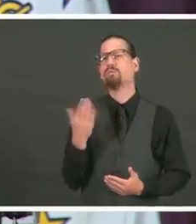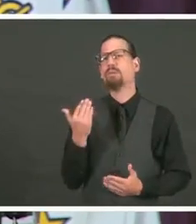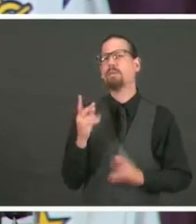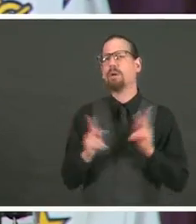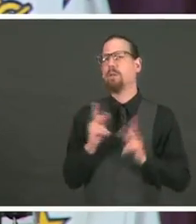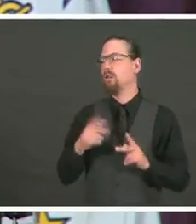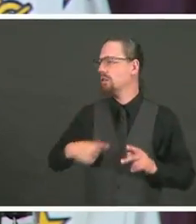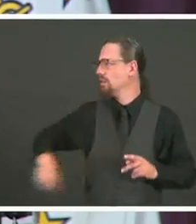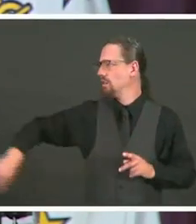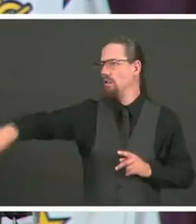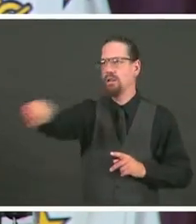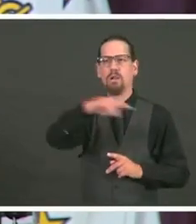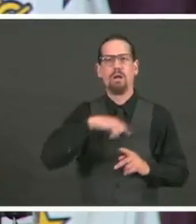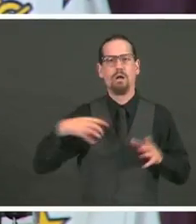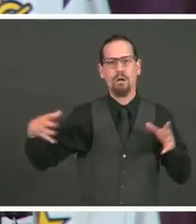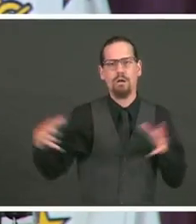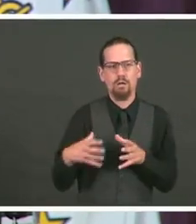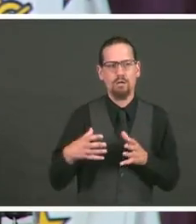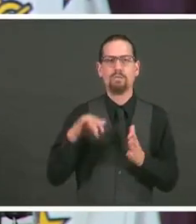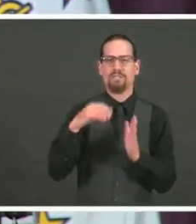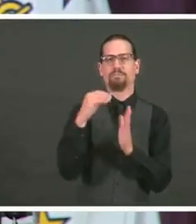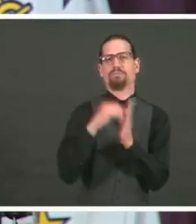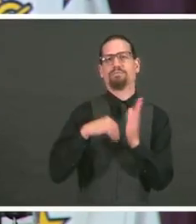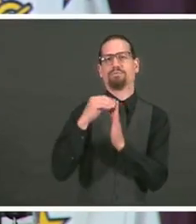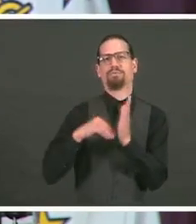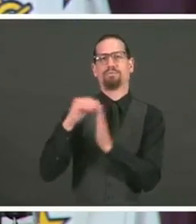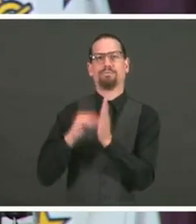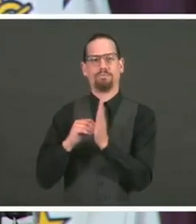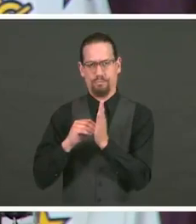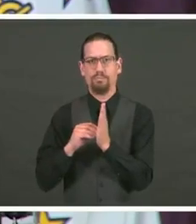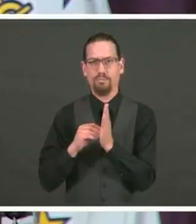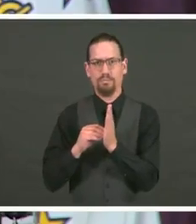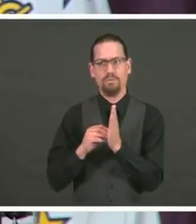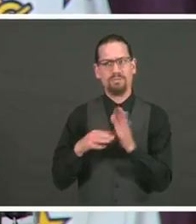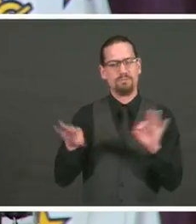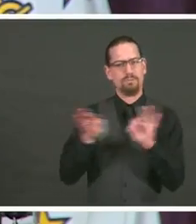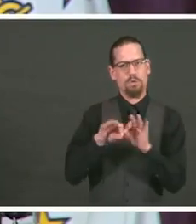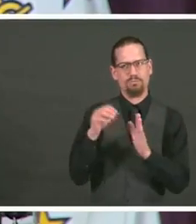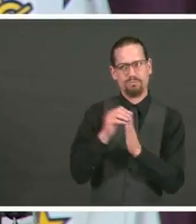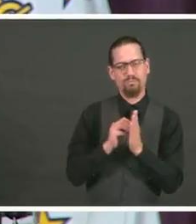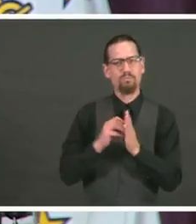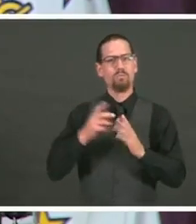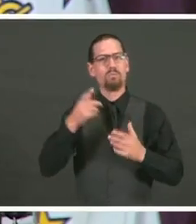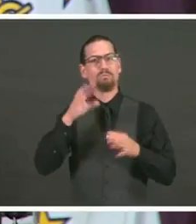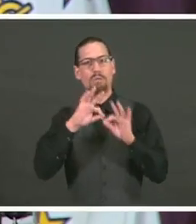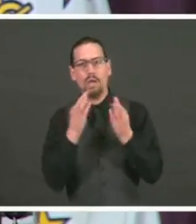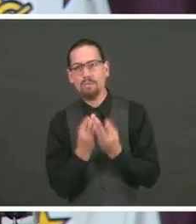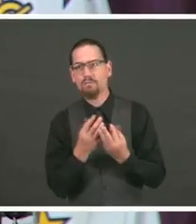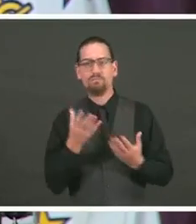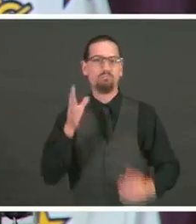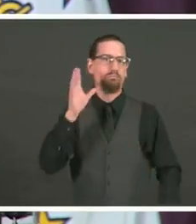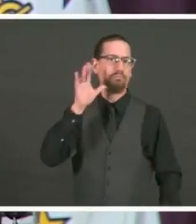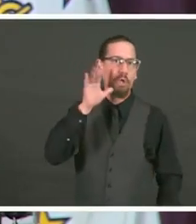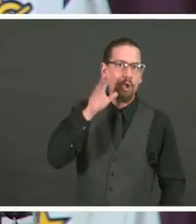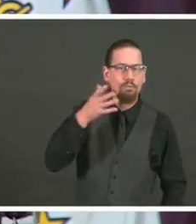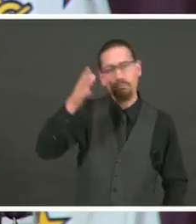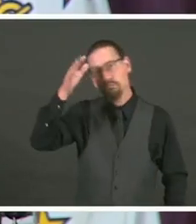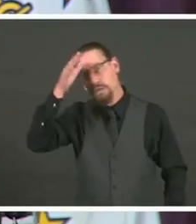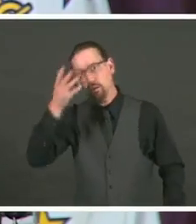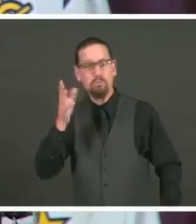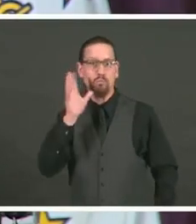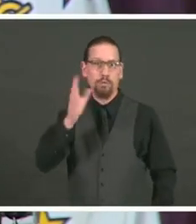today, tonight, write down who your 15 people are going to be. It's your family, coworkers, a couple of